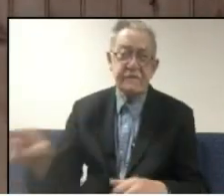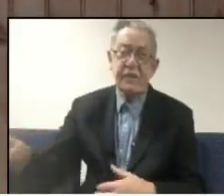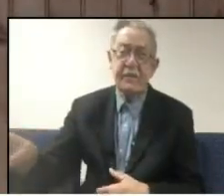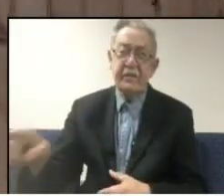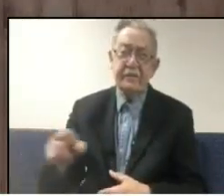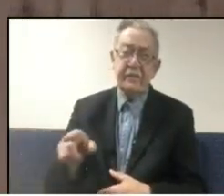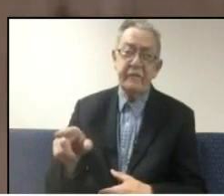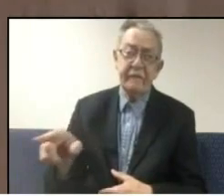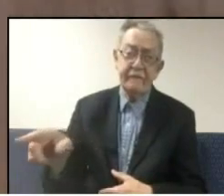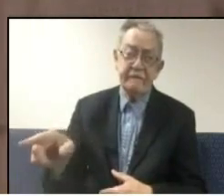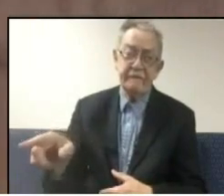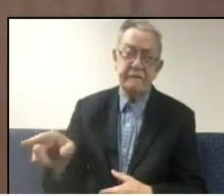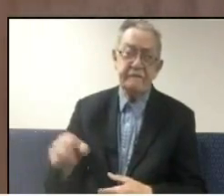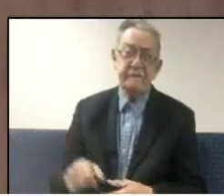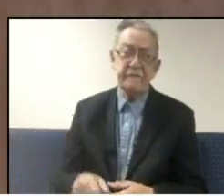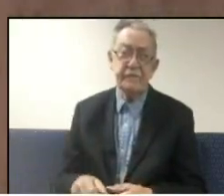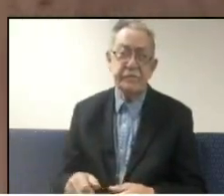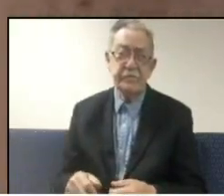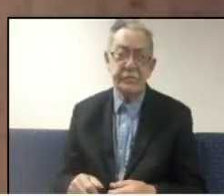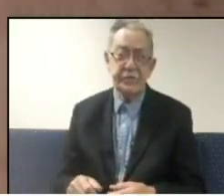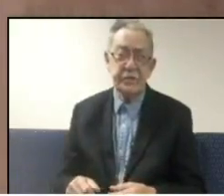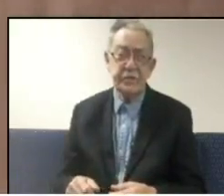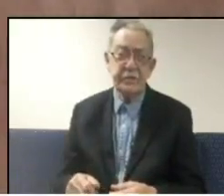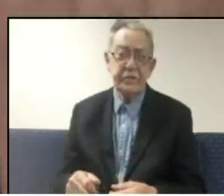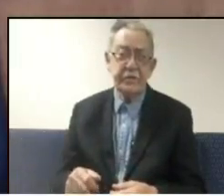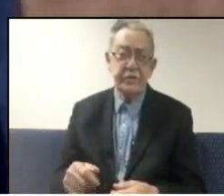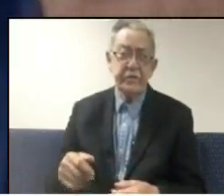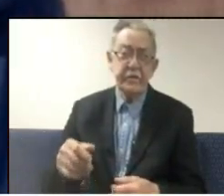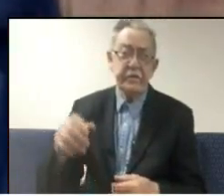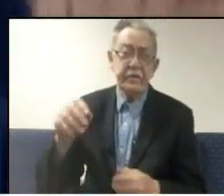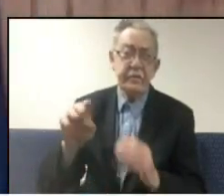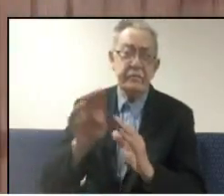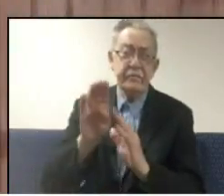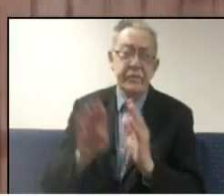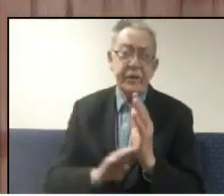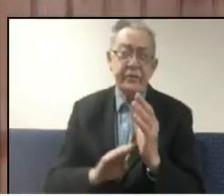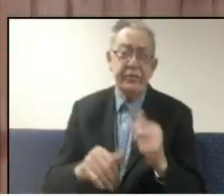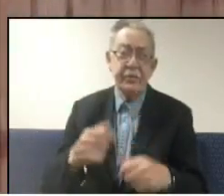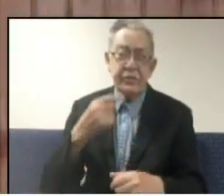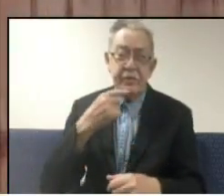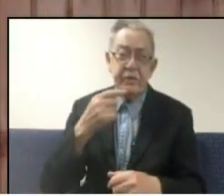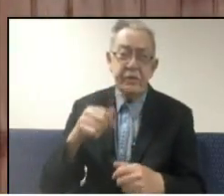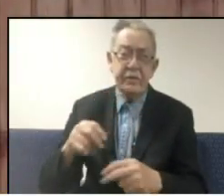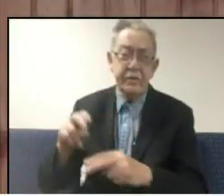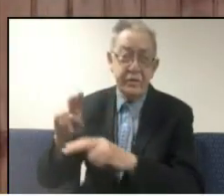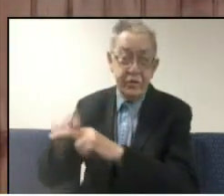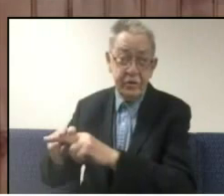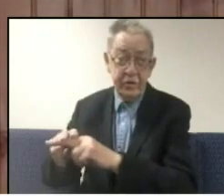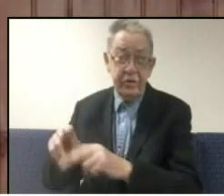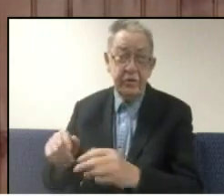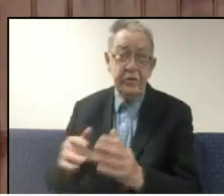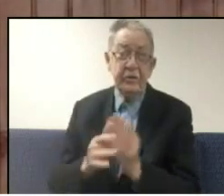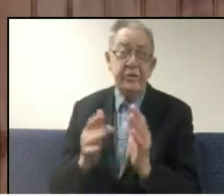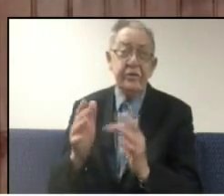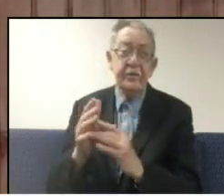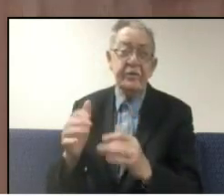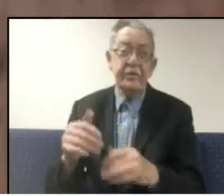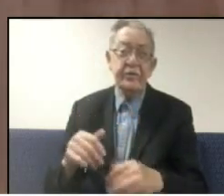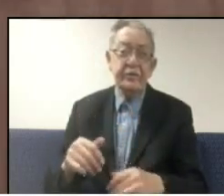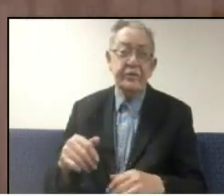the Bible tells us he sits at the feet of Jesus with a sound mind. That's the first step.